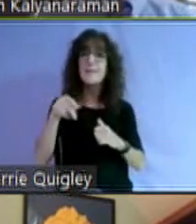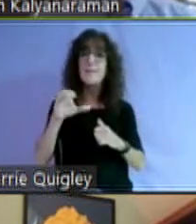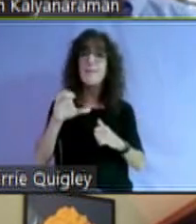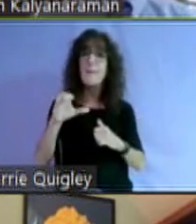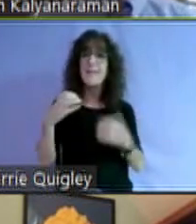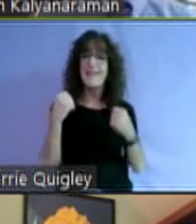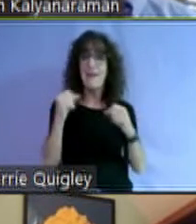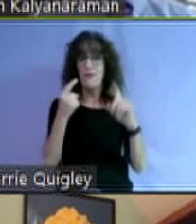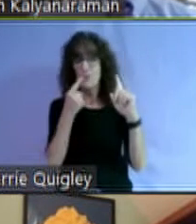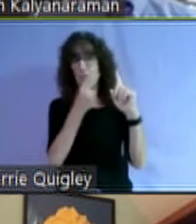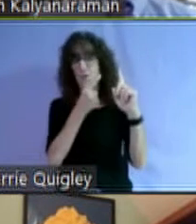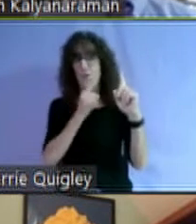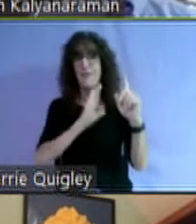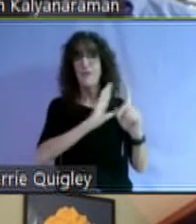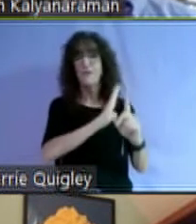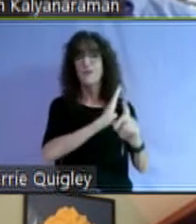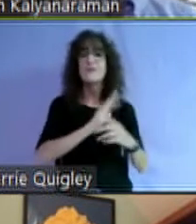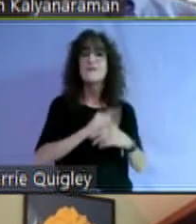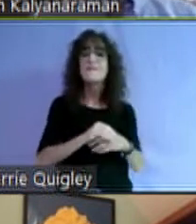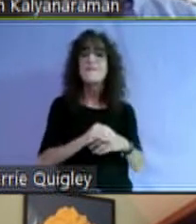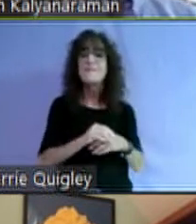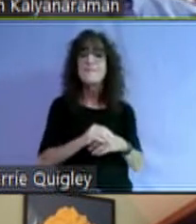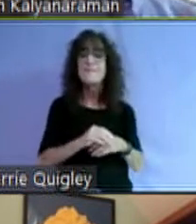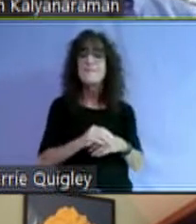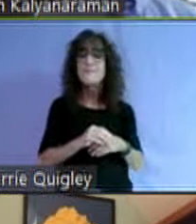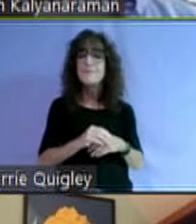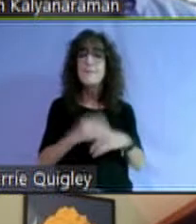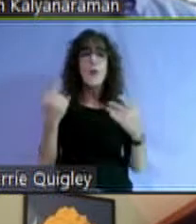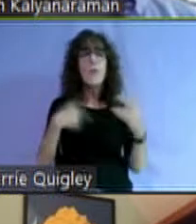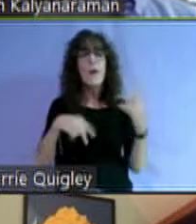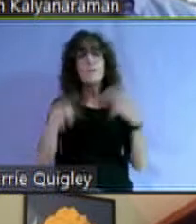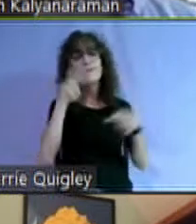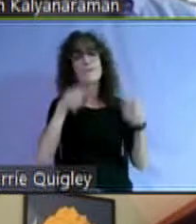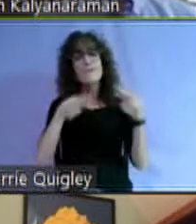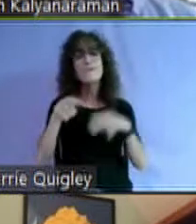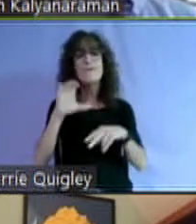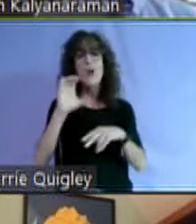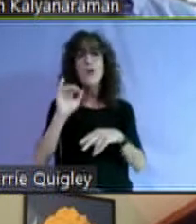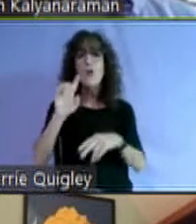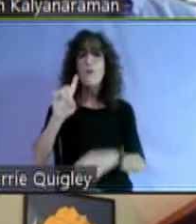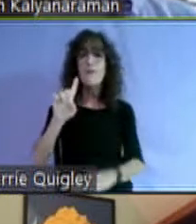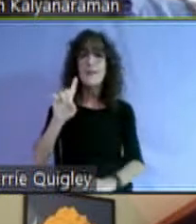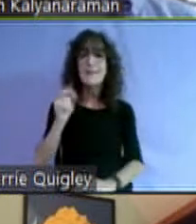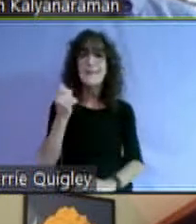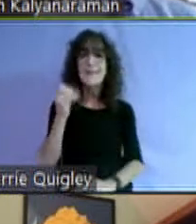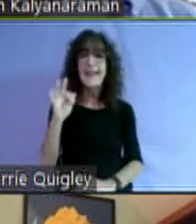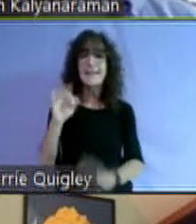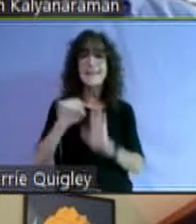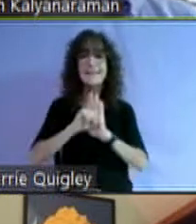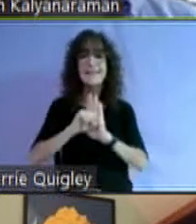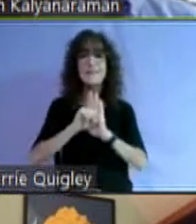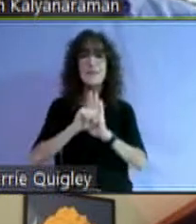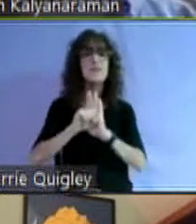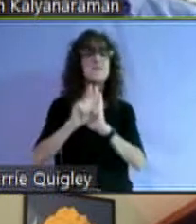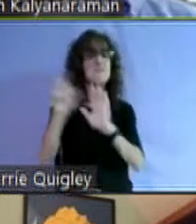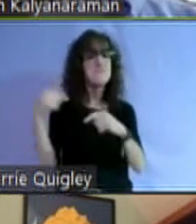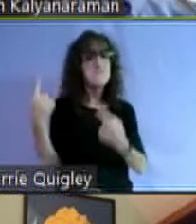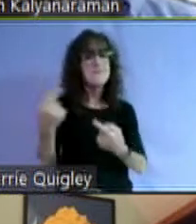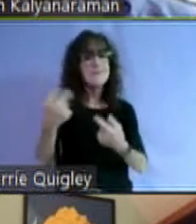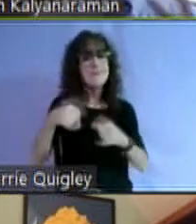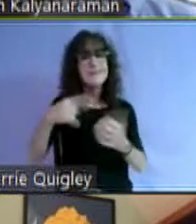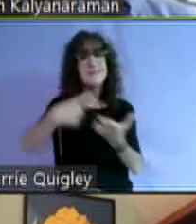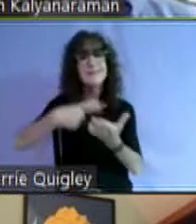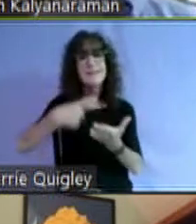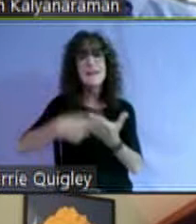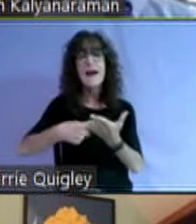about. And so when we look at the COVID-19 symptoms, it's been a while since we've talked about this, but I think it's